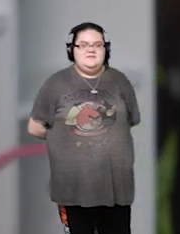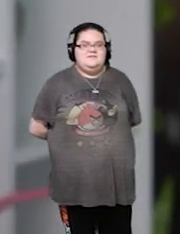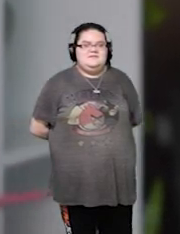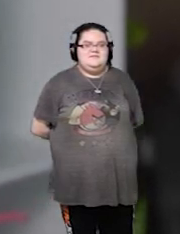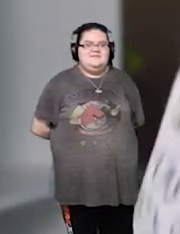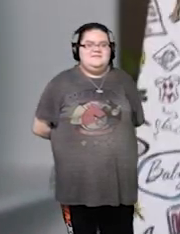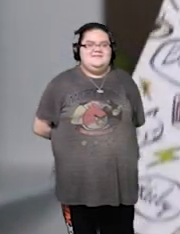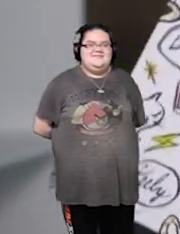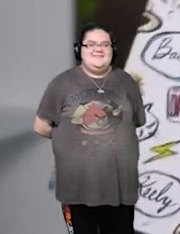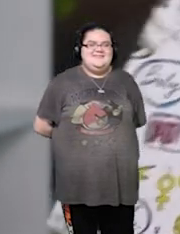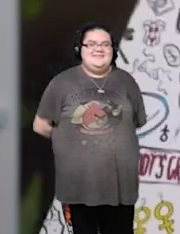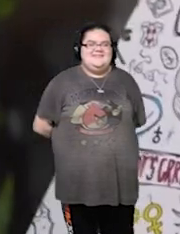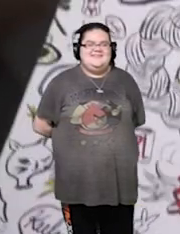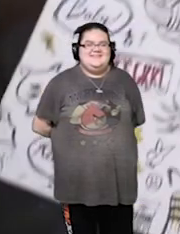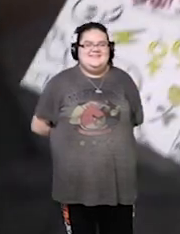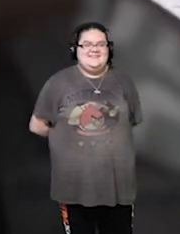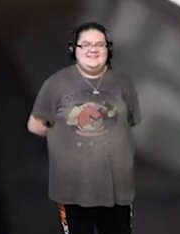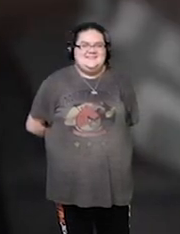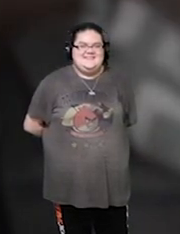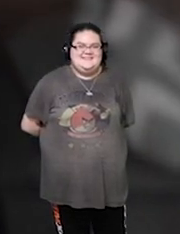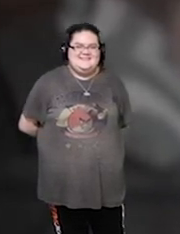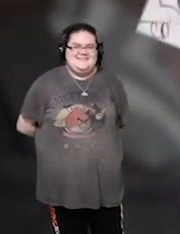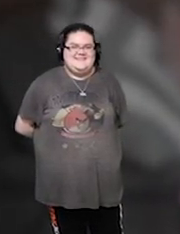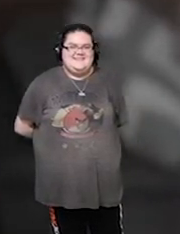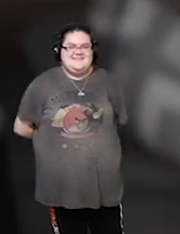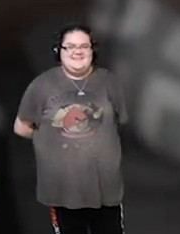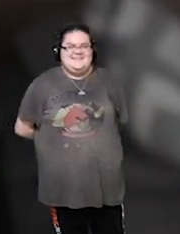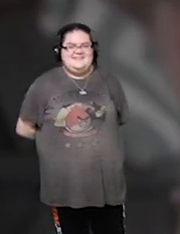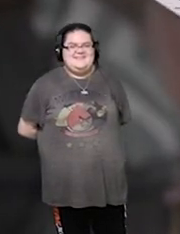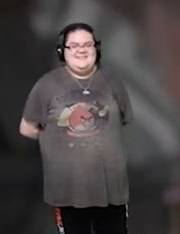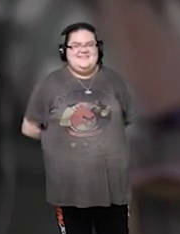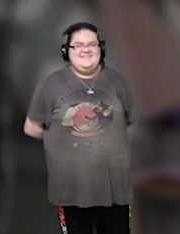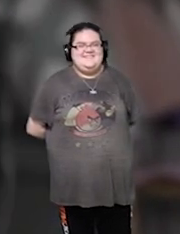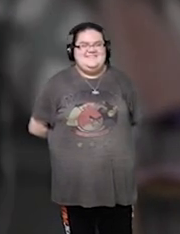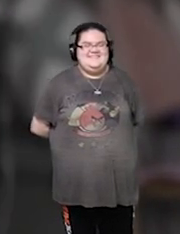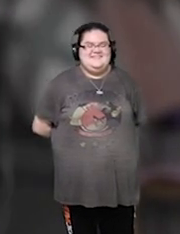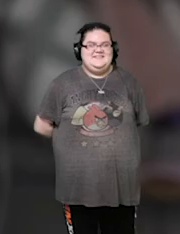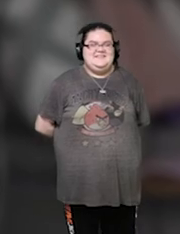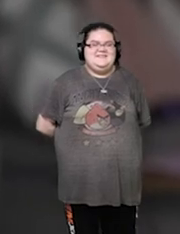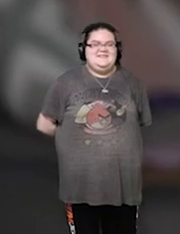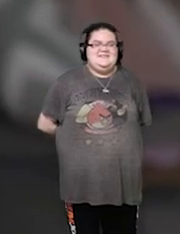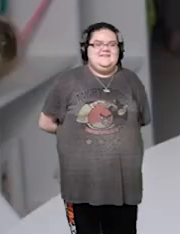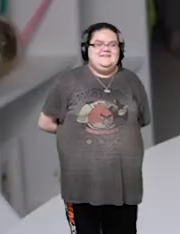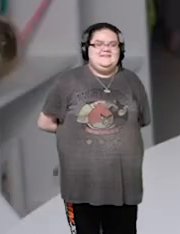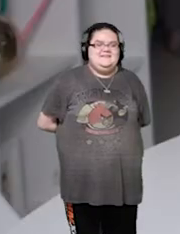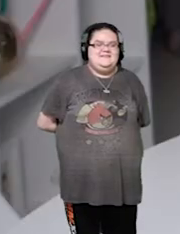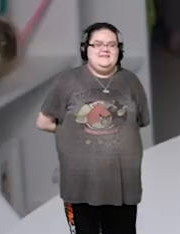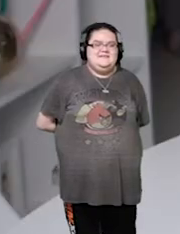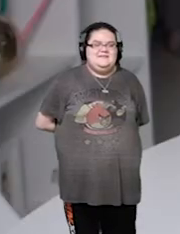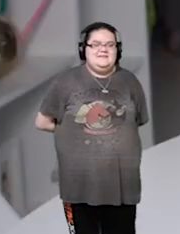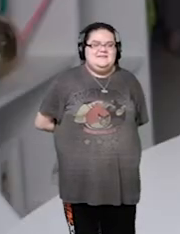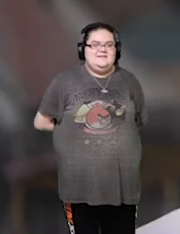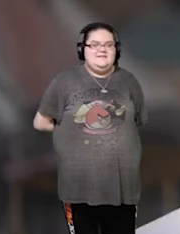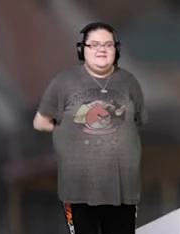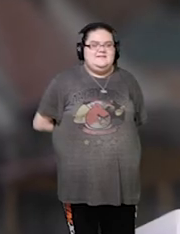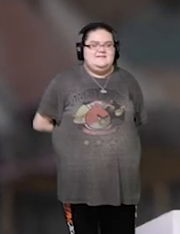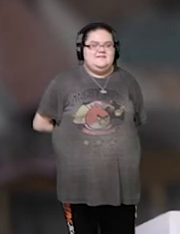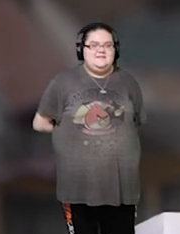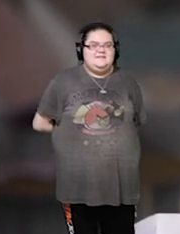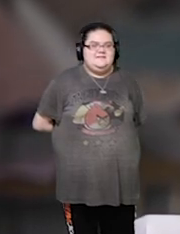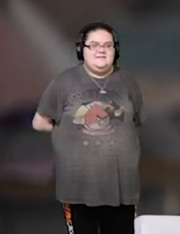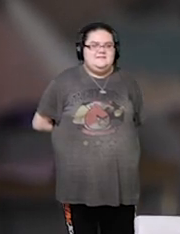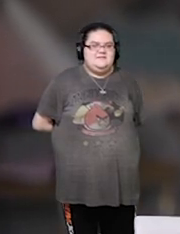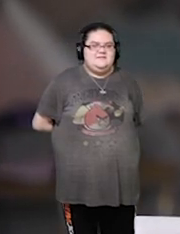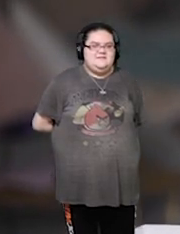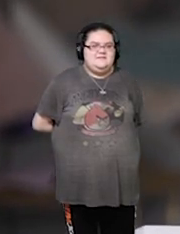I wonder which one is the cheap one. He couldn't bother to connect the box. What on earth is this? This is like the Balenciaga